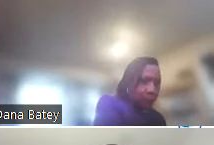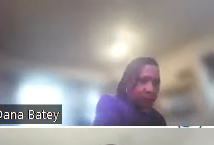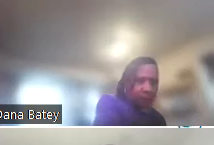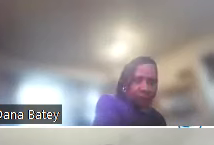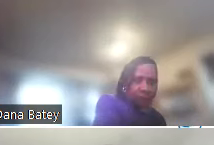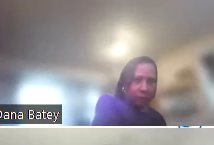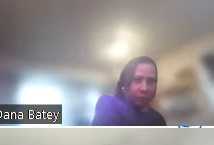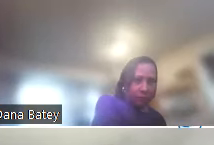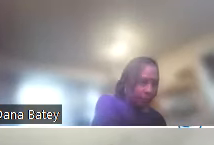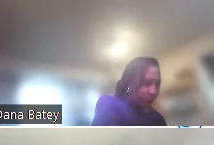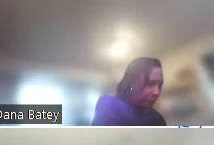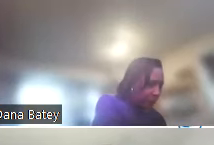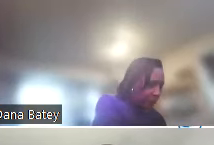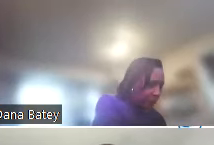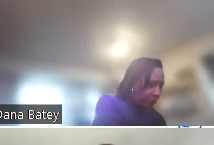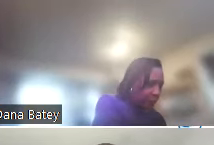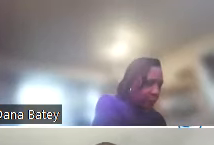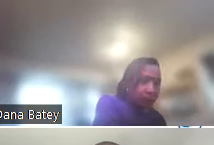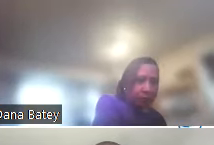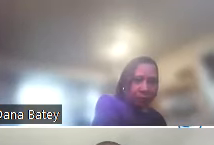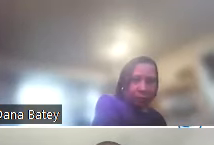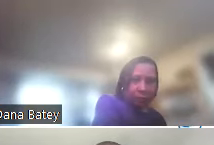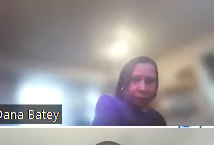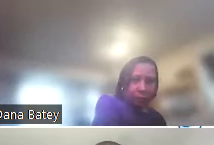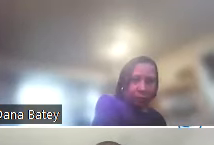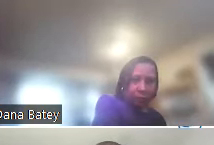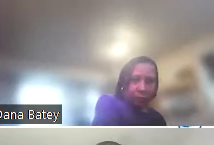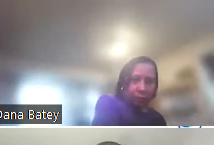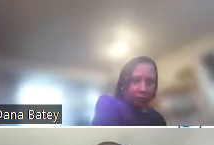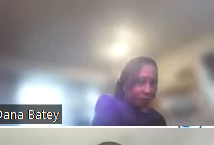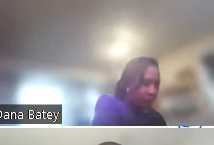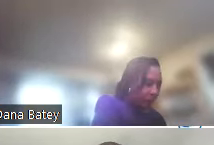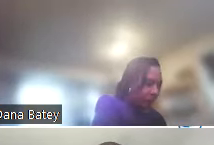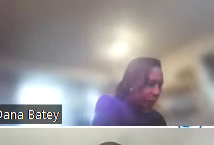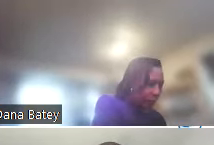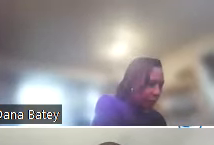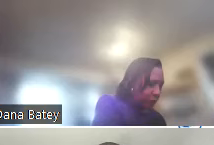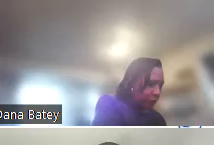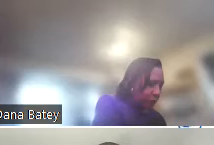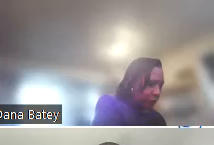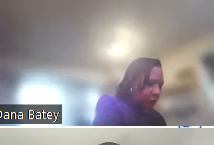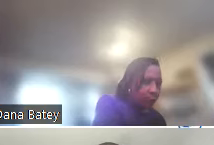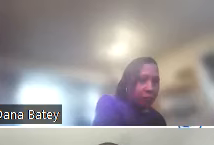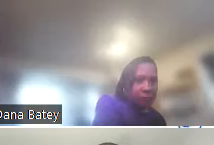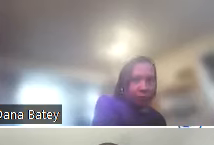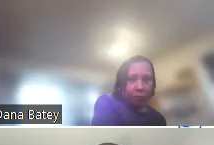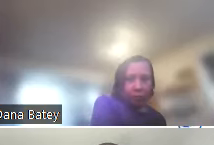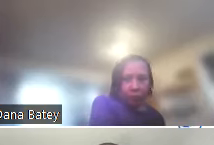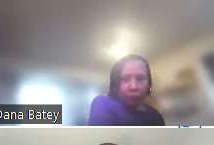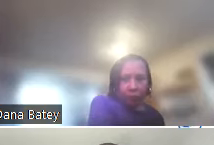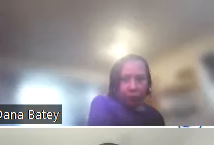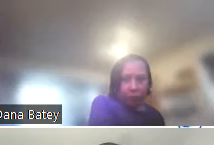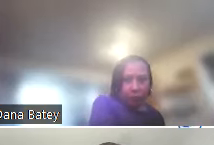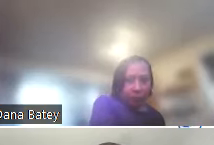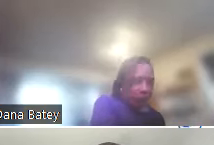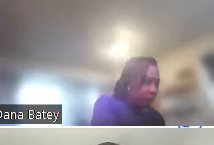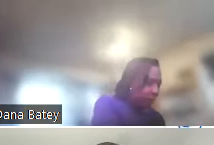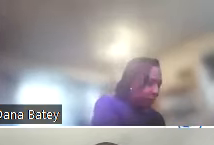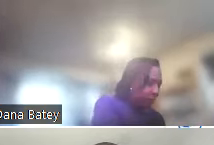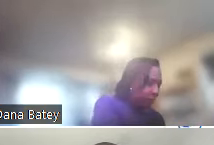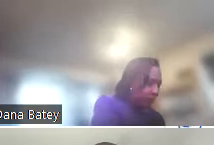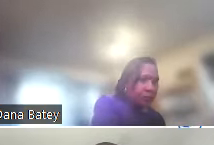So we thought that maybe using the CMS, which is the Medicaid and Medicare services, they have a health